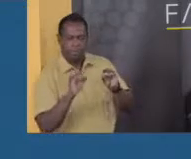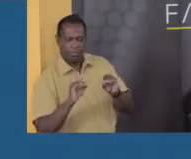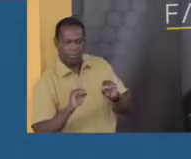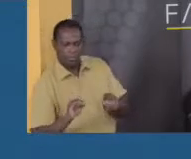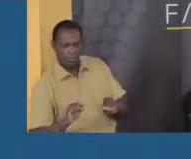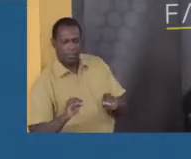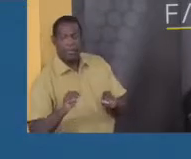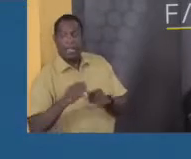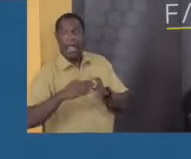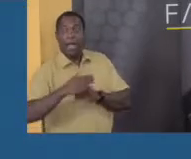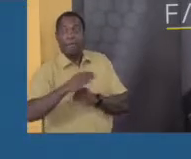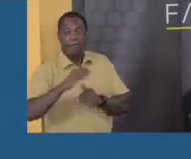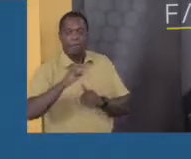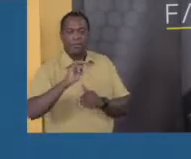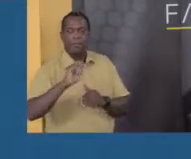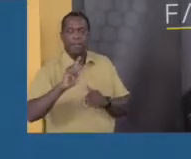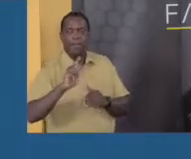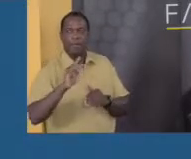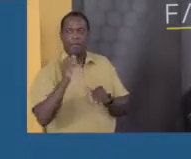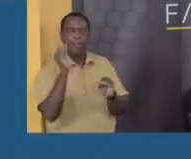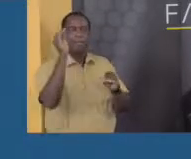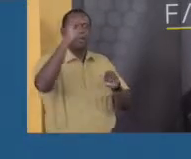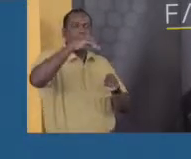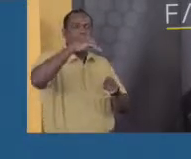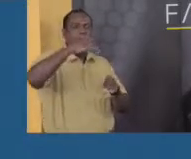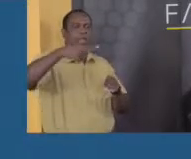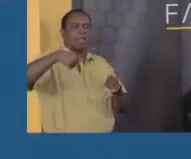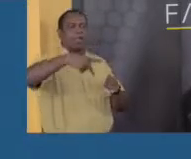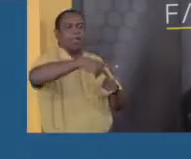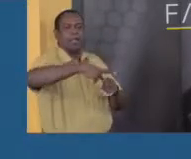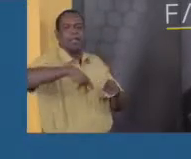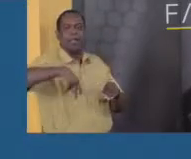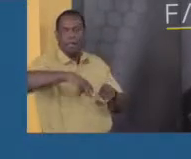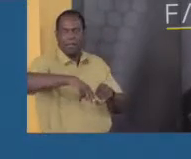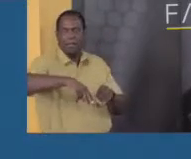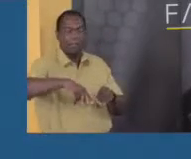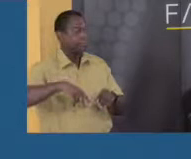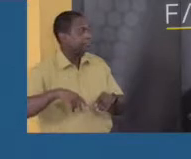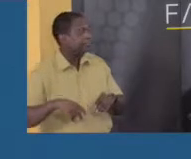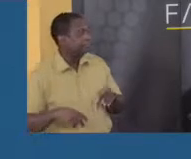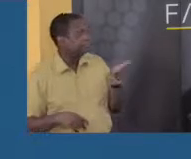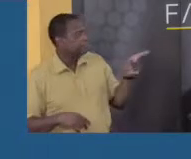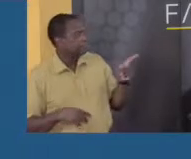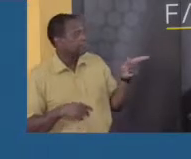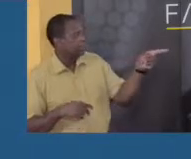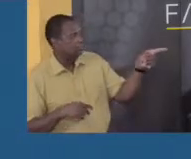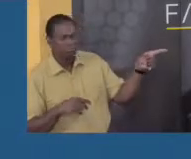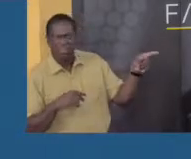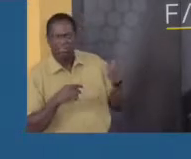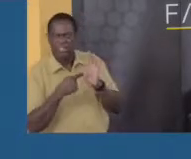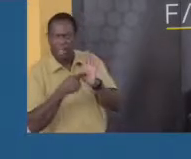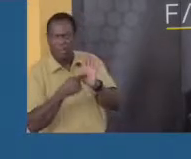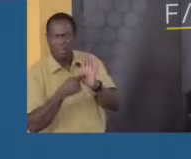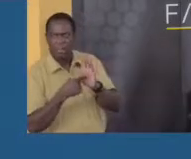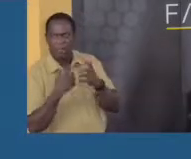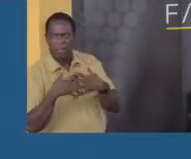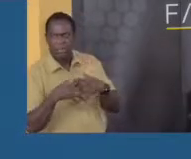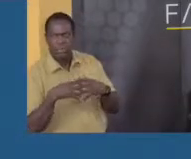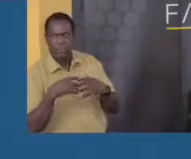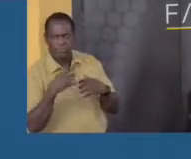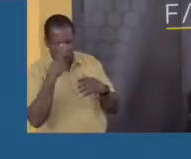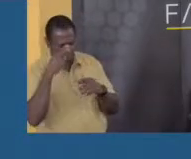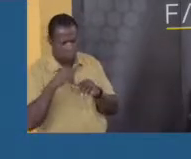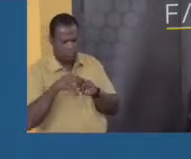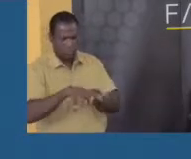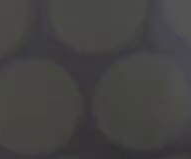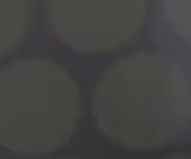cut. Now, you have machines. This is a spreader here. And of course, you have the